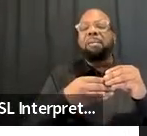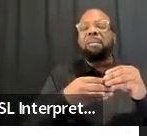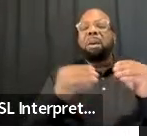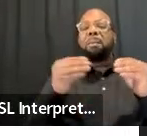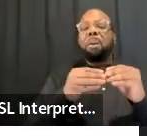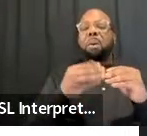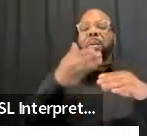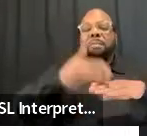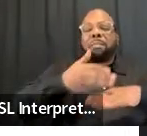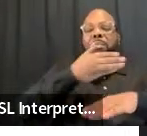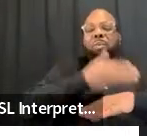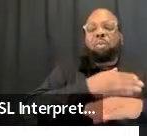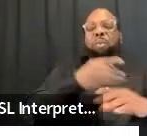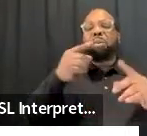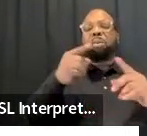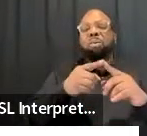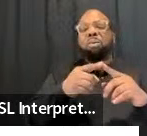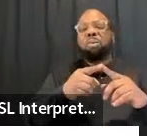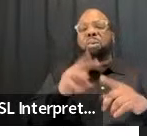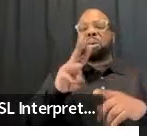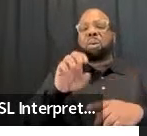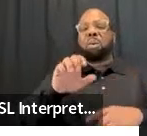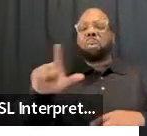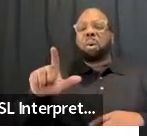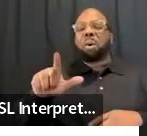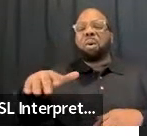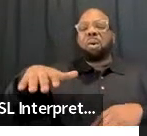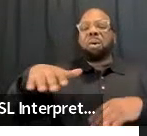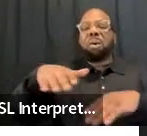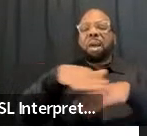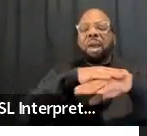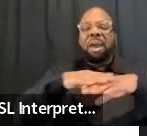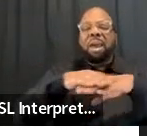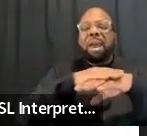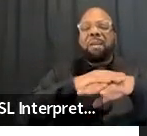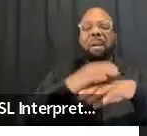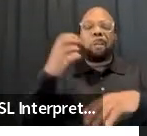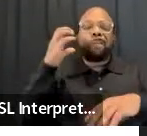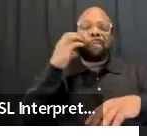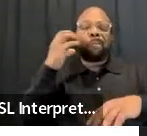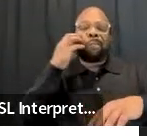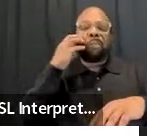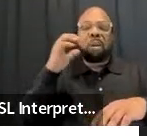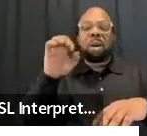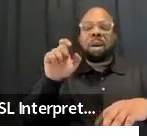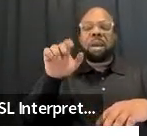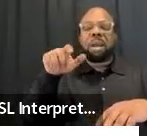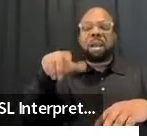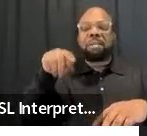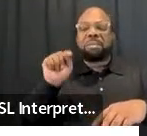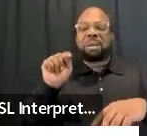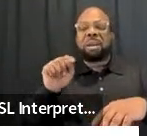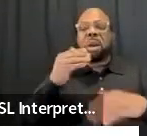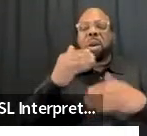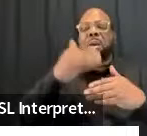floor wall thickness floor area exemption. Sorry, it's a mouthful. On the next slide.